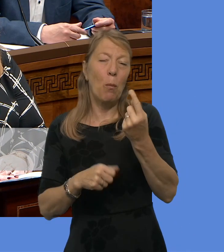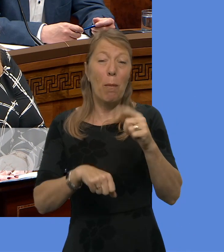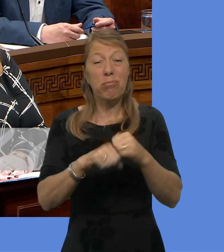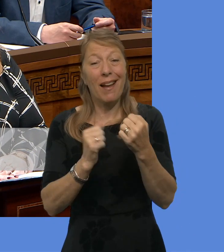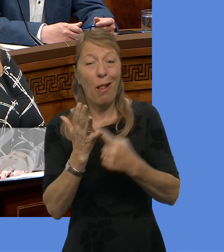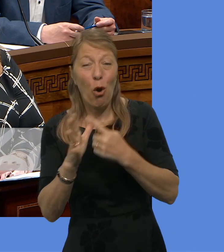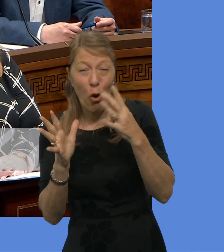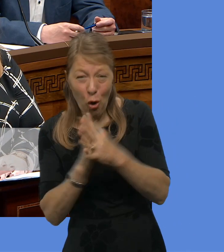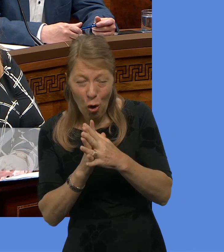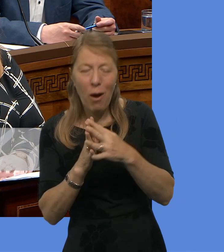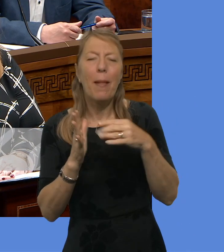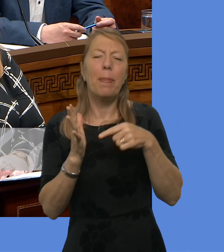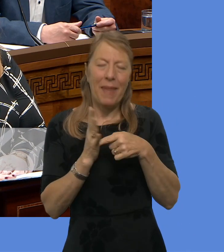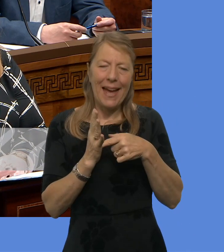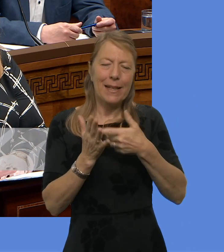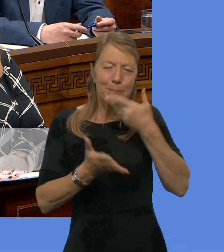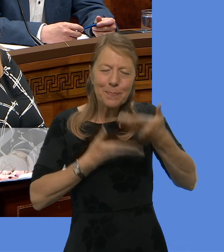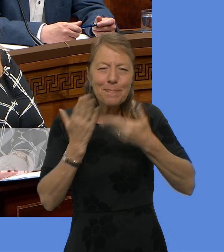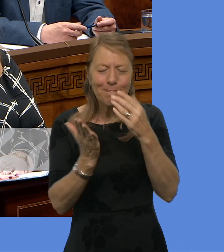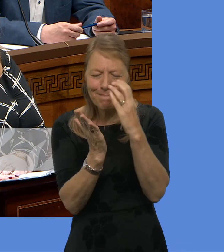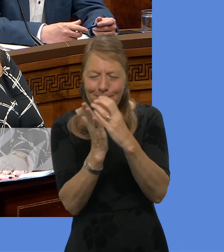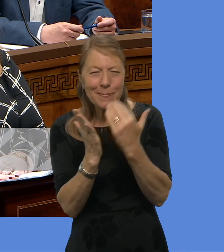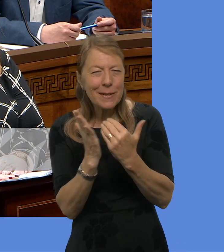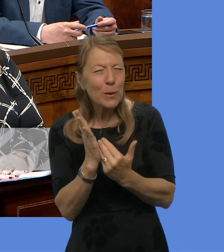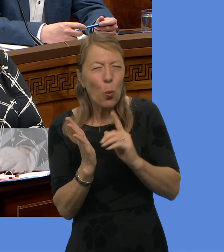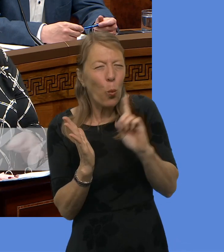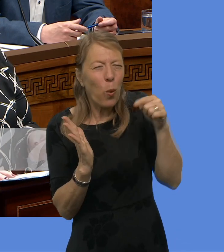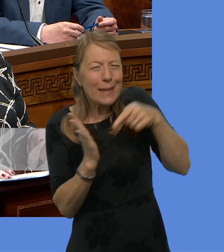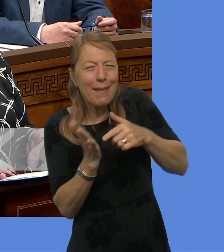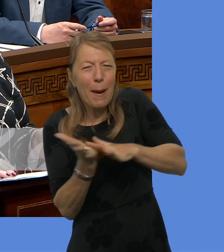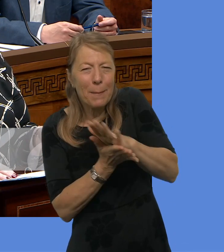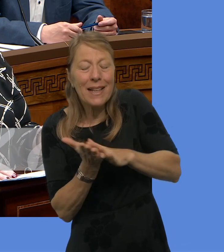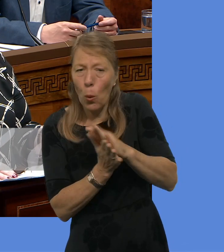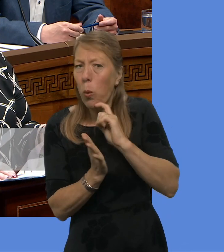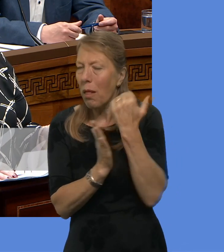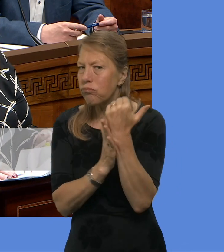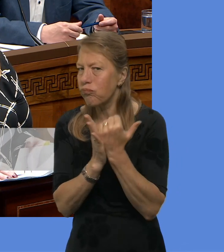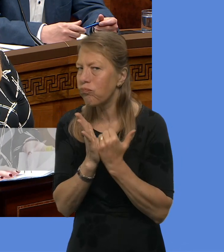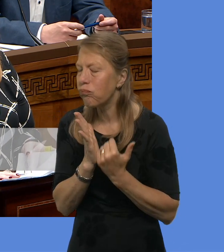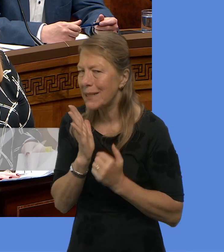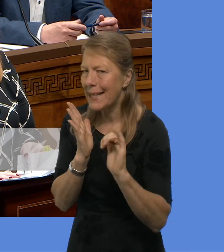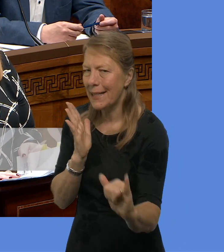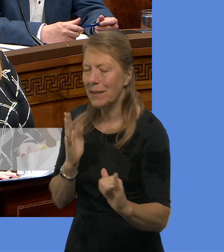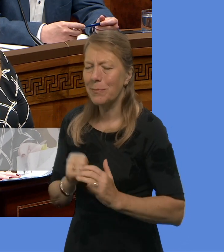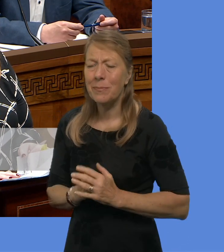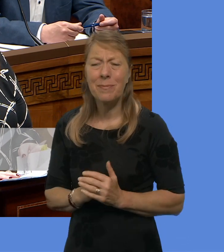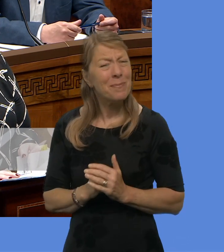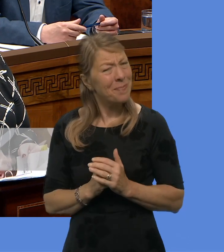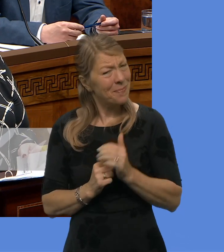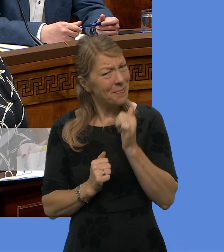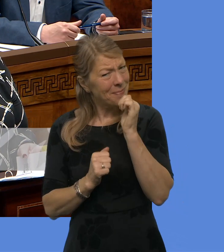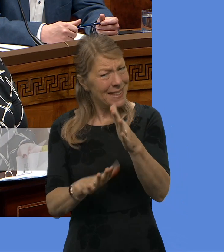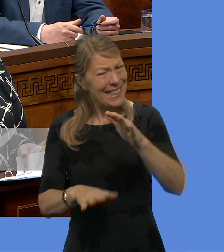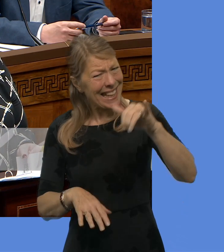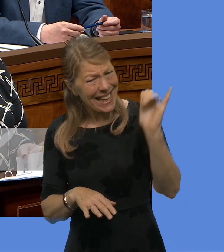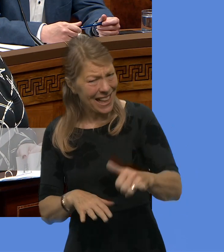motive. So that's the basis on which we're progressing our hate crime bill. I also have to say that, yes, people do report hate incidents that do not